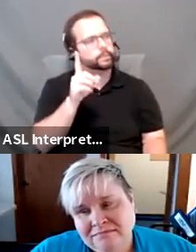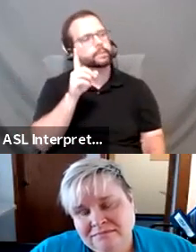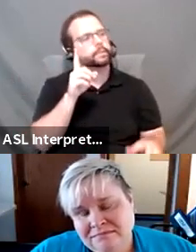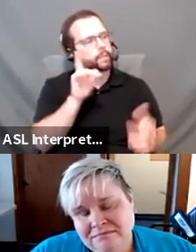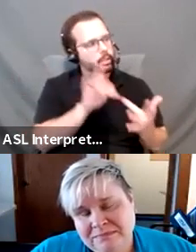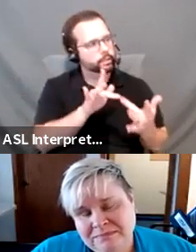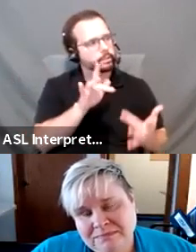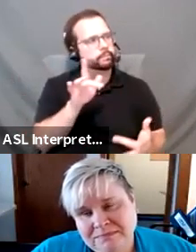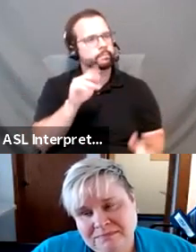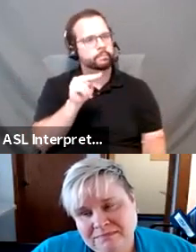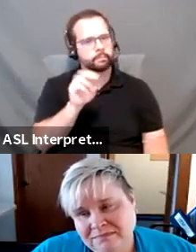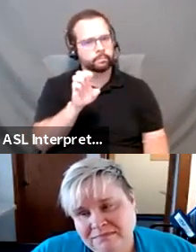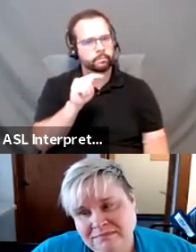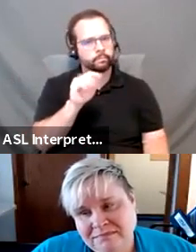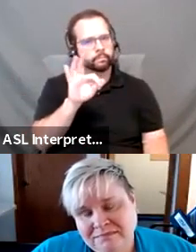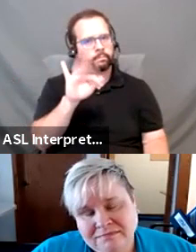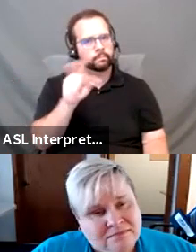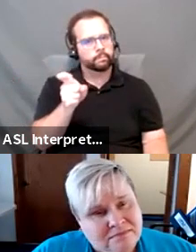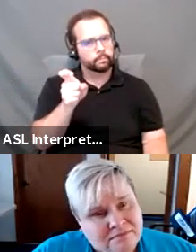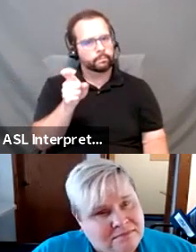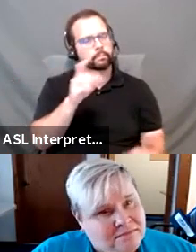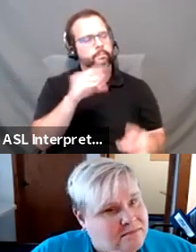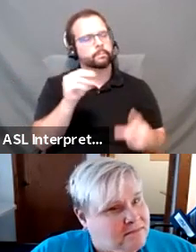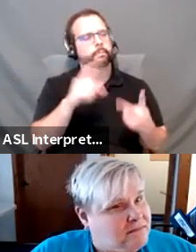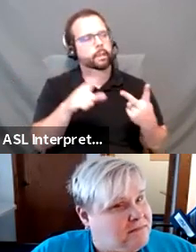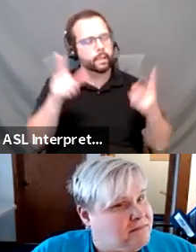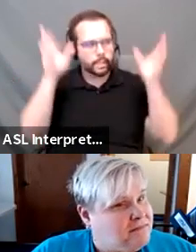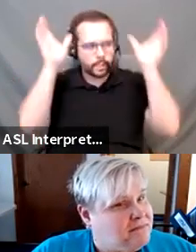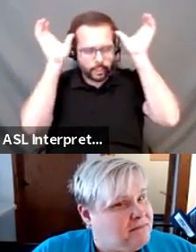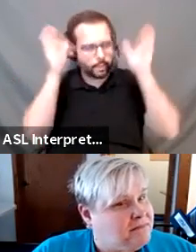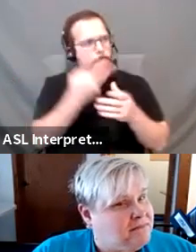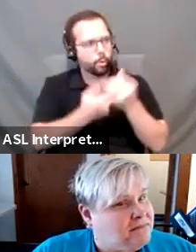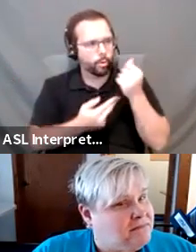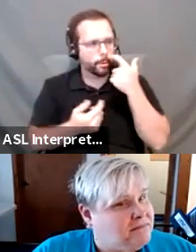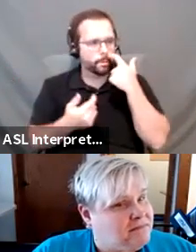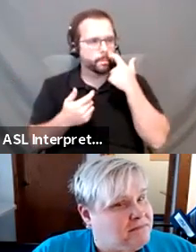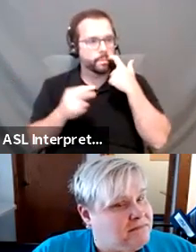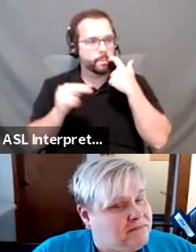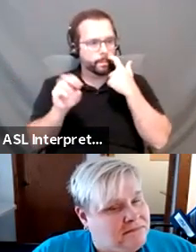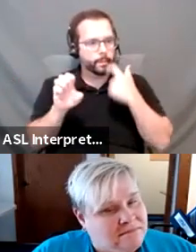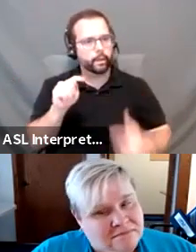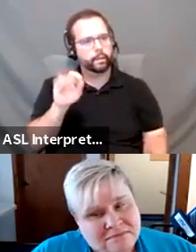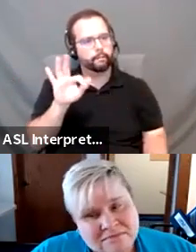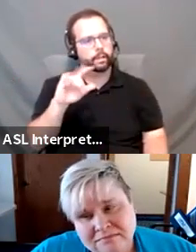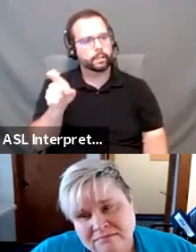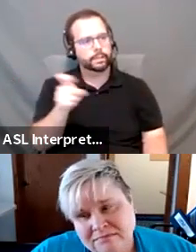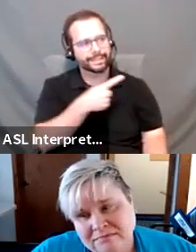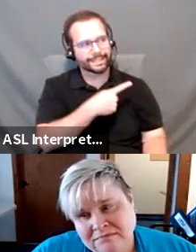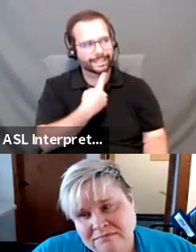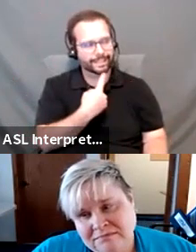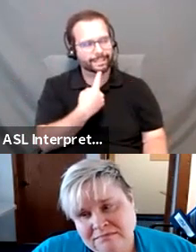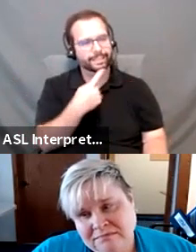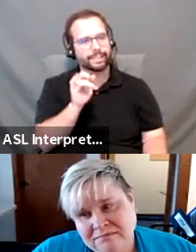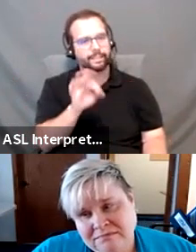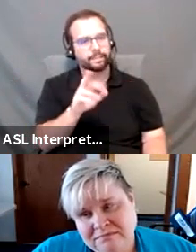And Netflix said as long as it's a Netflix original, they're fine with it, that it should be allowed, and like you shouldn't